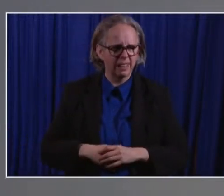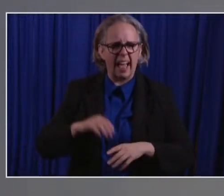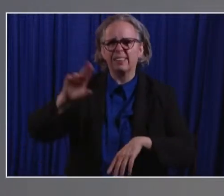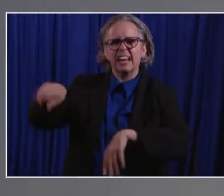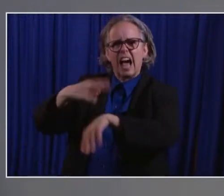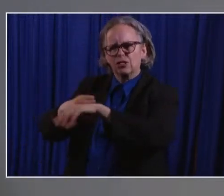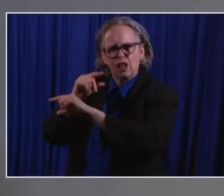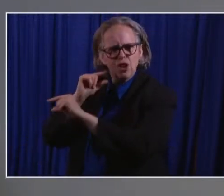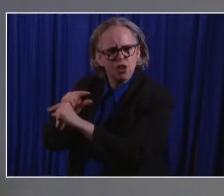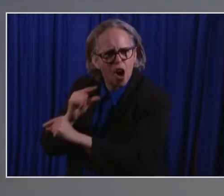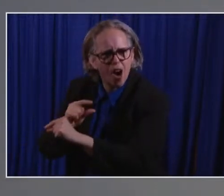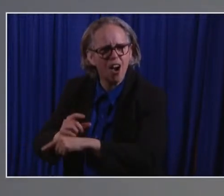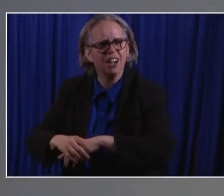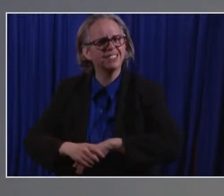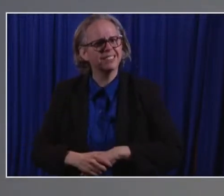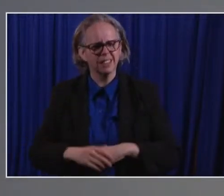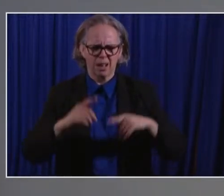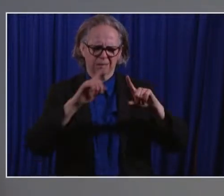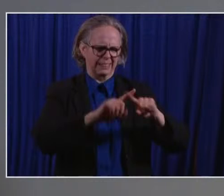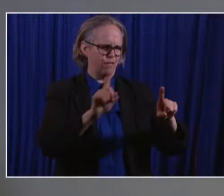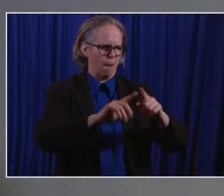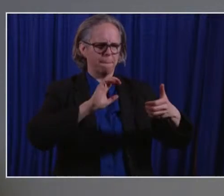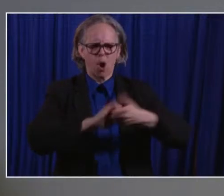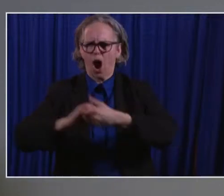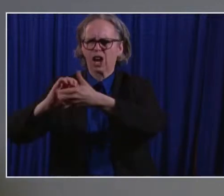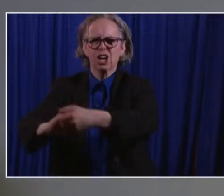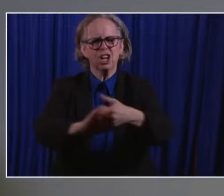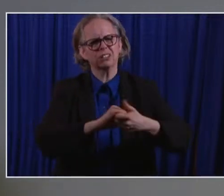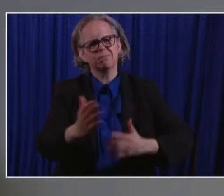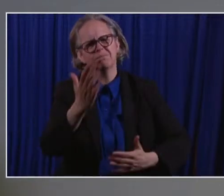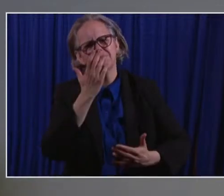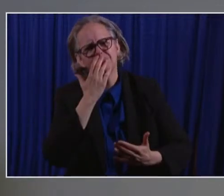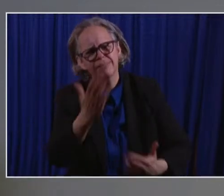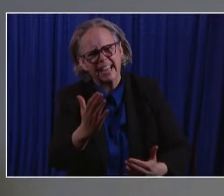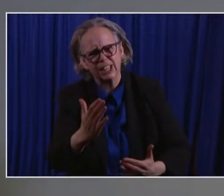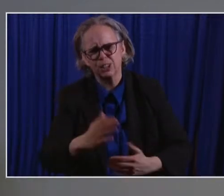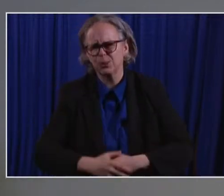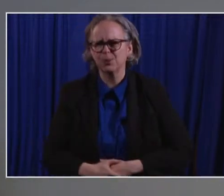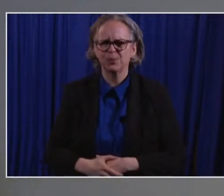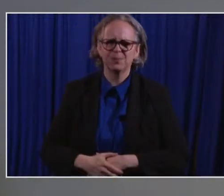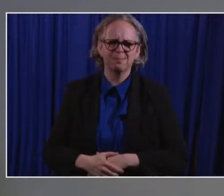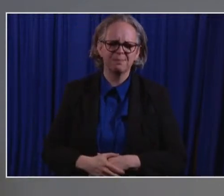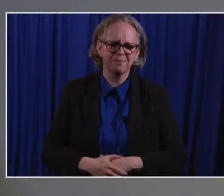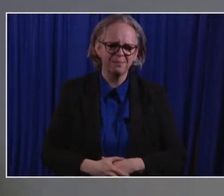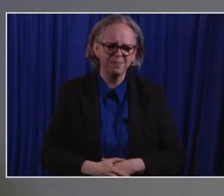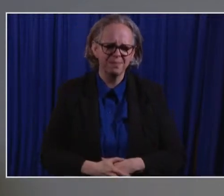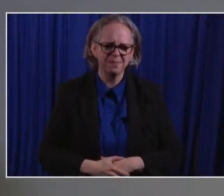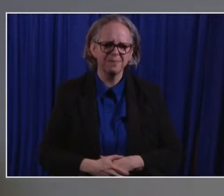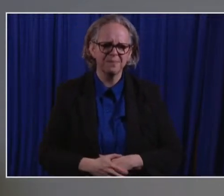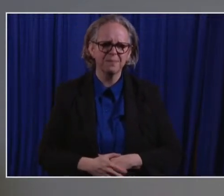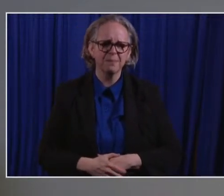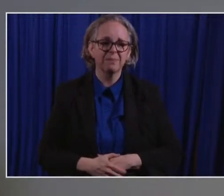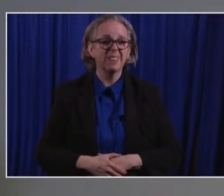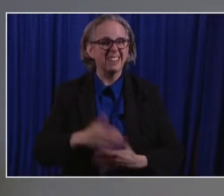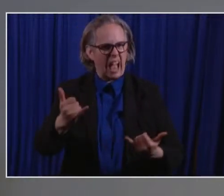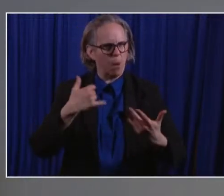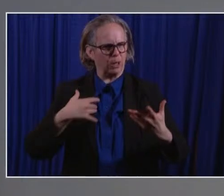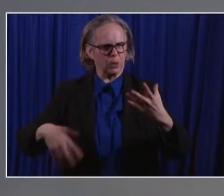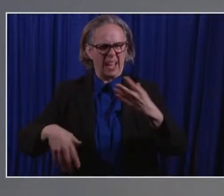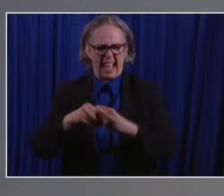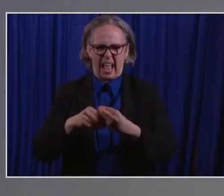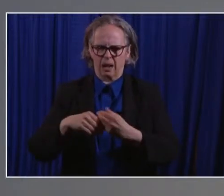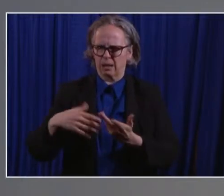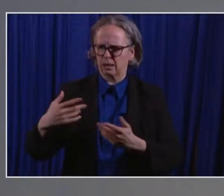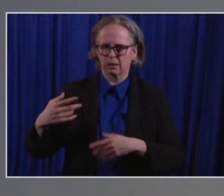support of President Sands at Cleveland State University. Thank you. The additional month here at Wolstein really represents a welcome